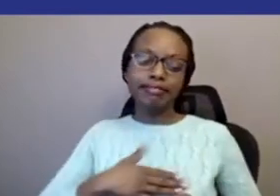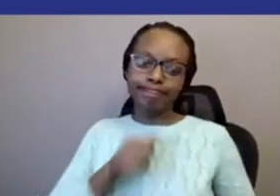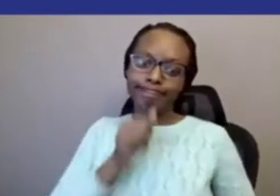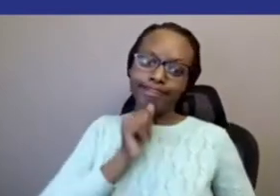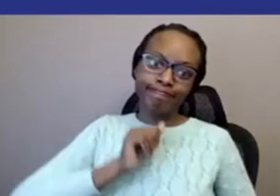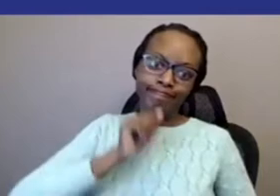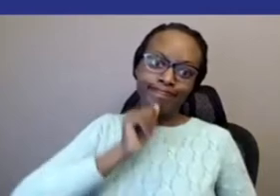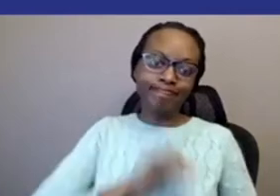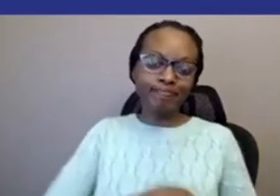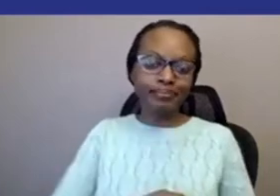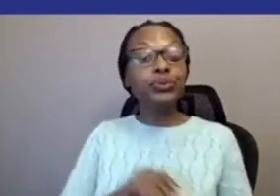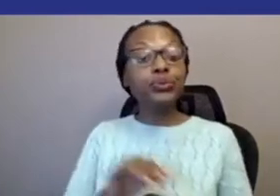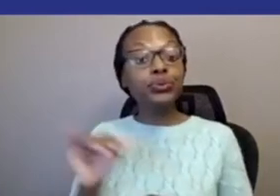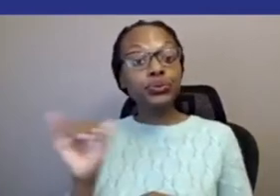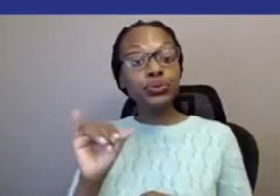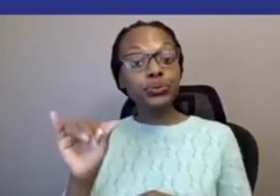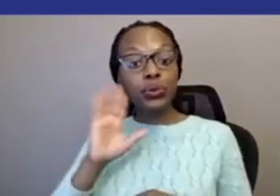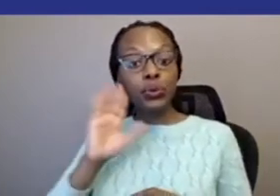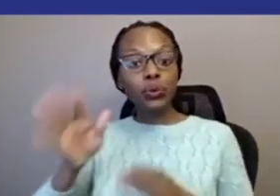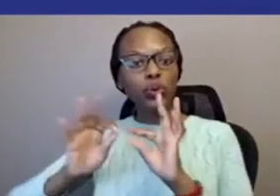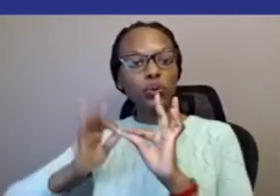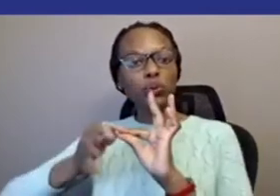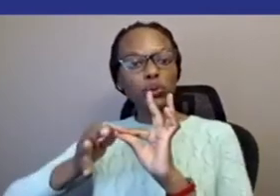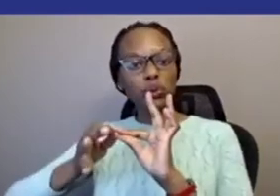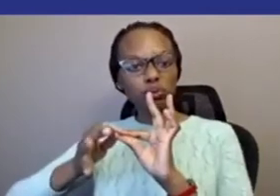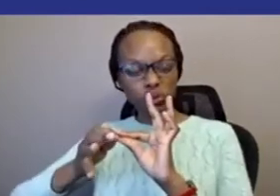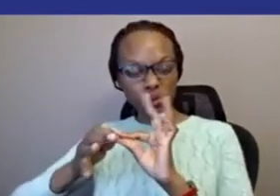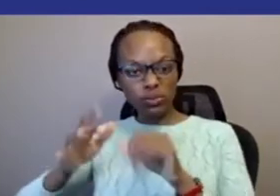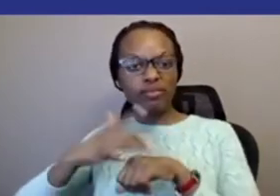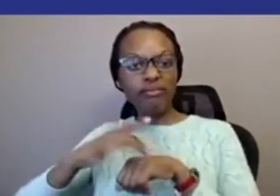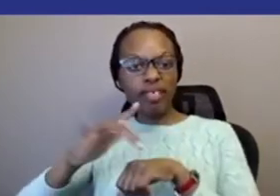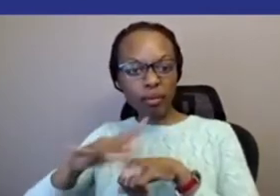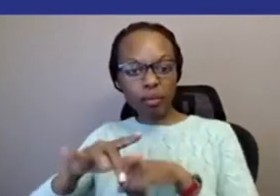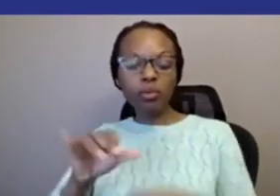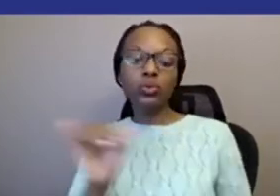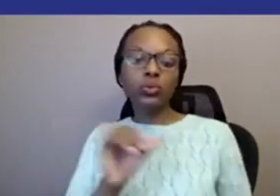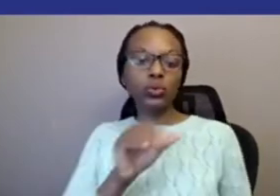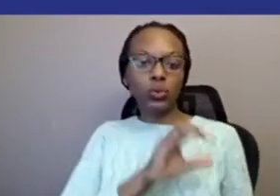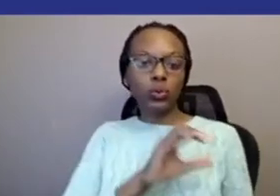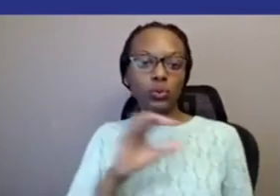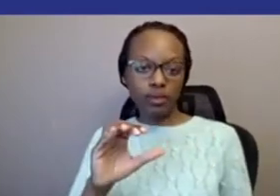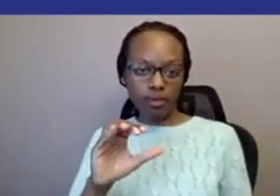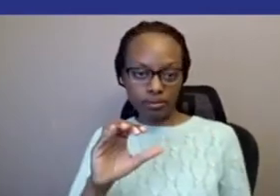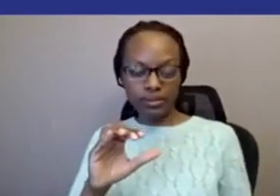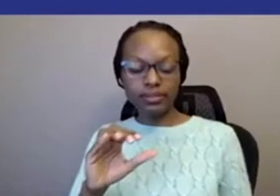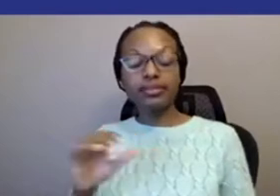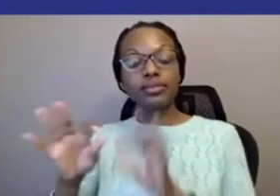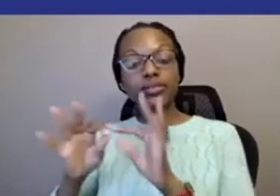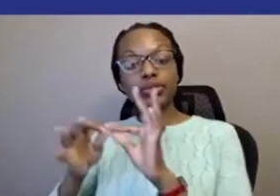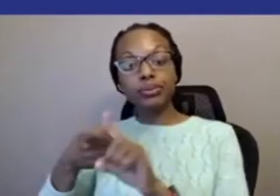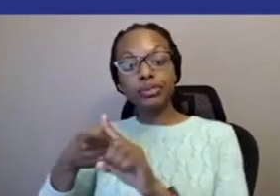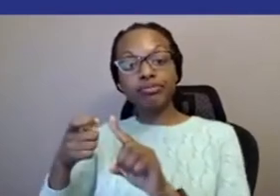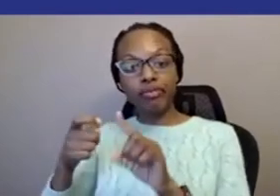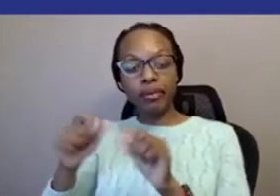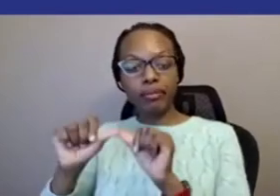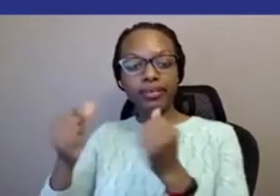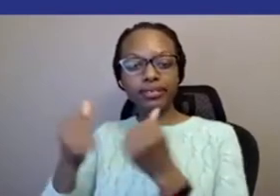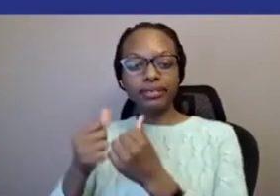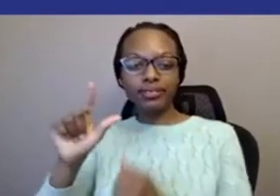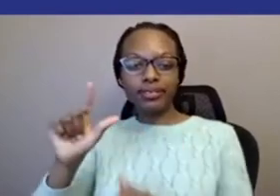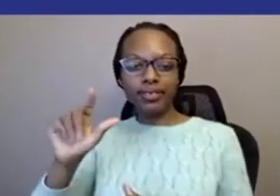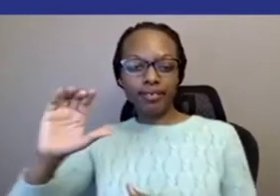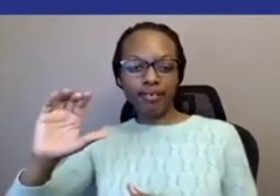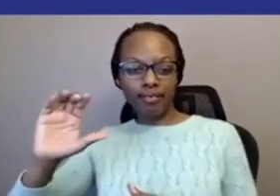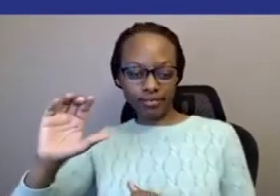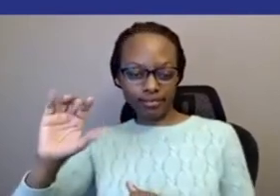an ASL interpreter from LC Interpreting Services and Closed Captioning Services provided by the Viscardi Center will be available throughout the